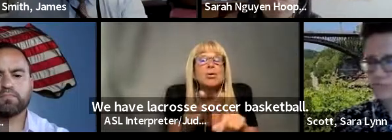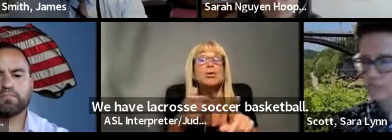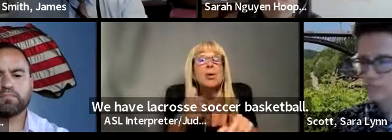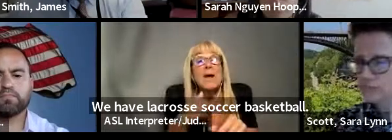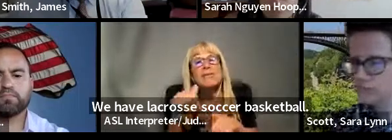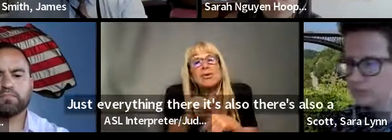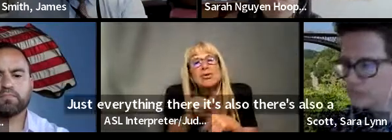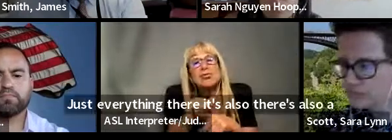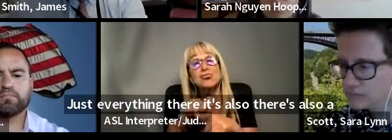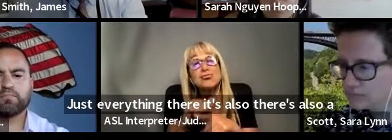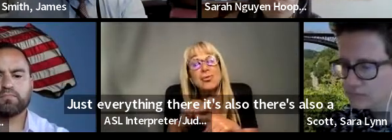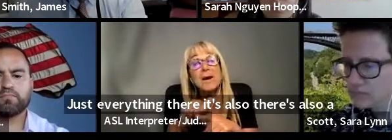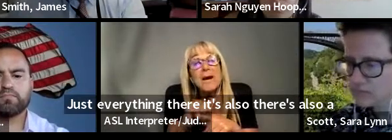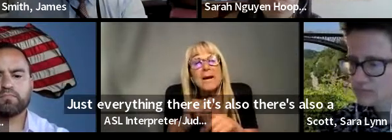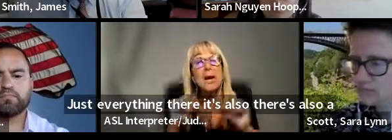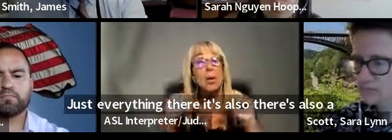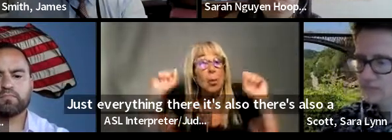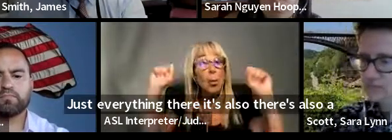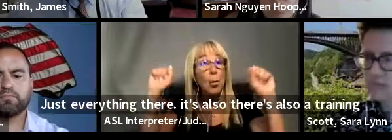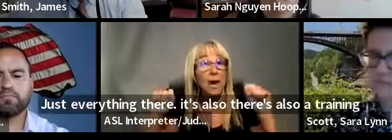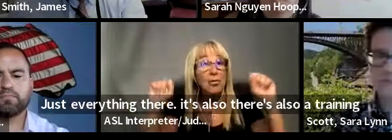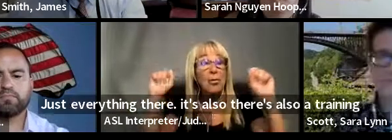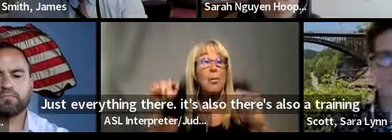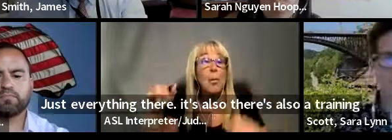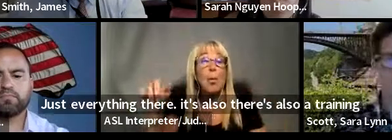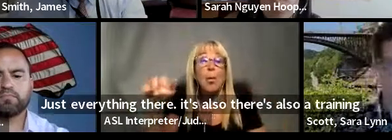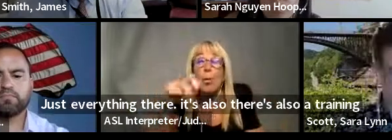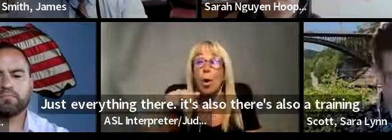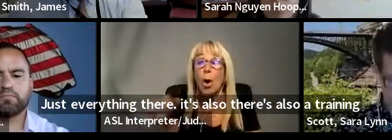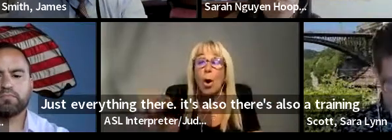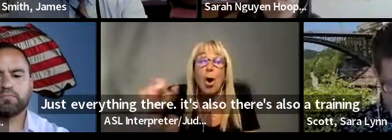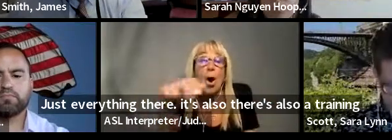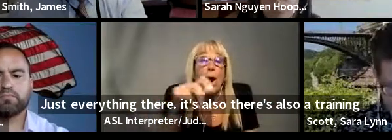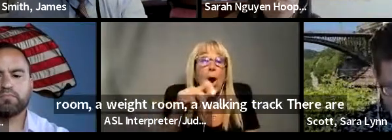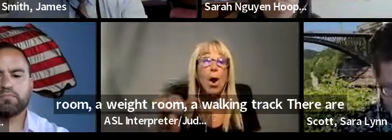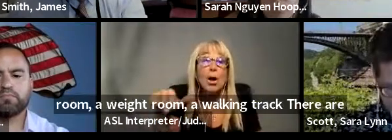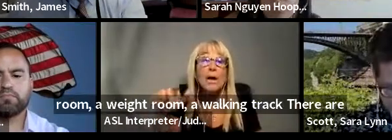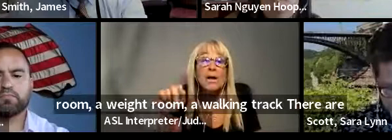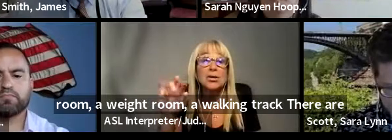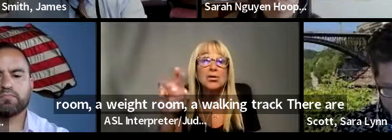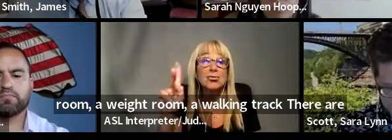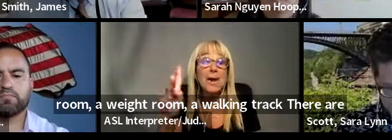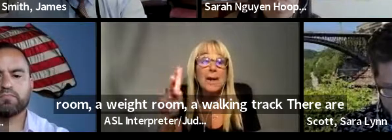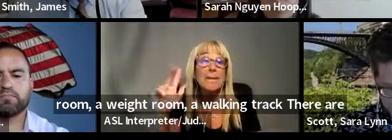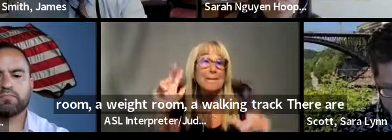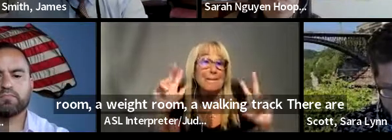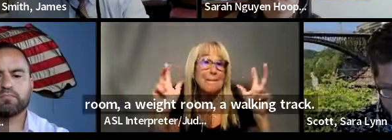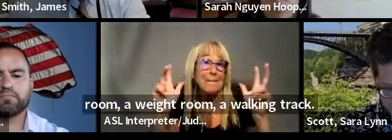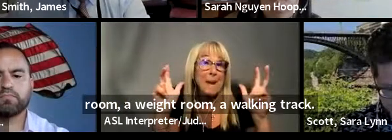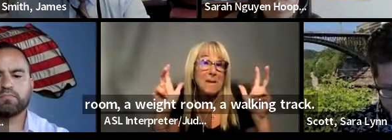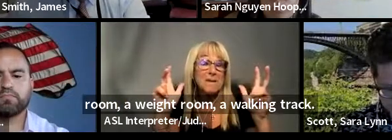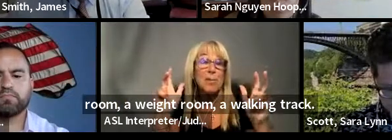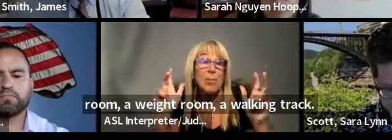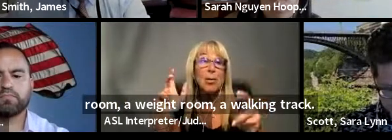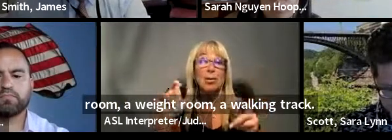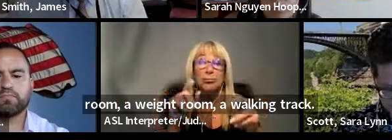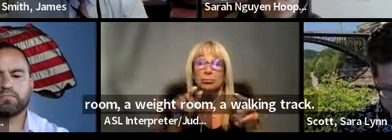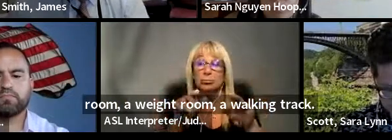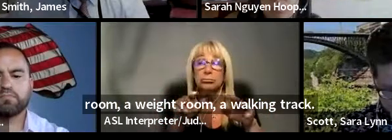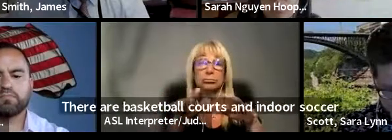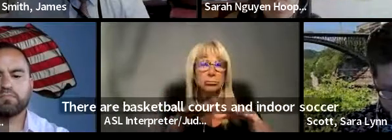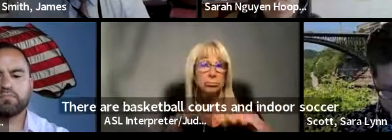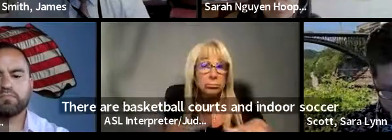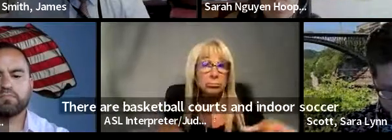room, a weight room, a walking track. There are basketball courts and indoor soccer